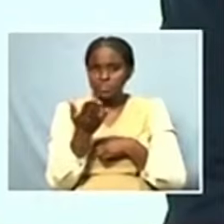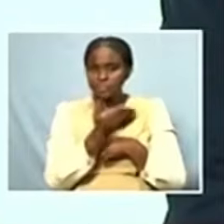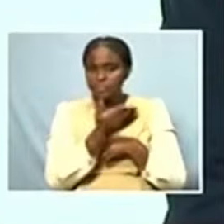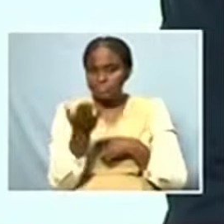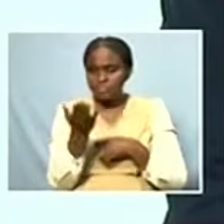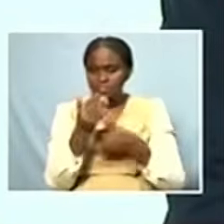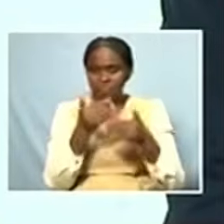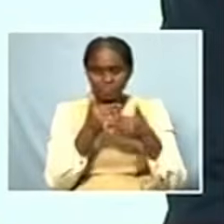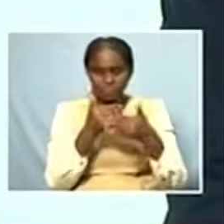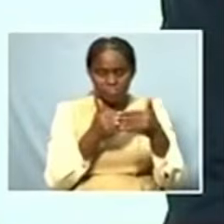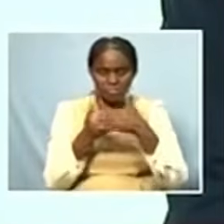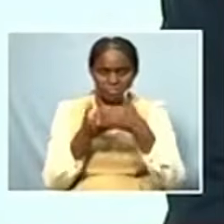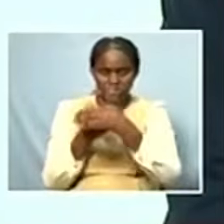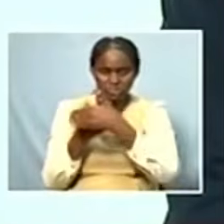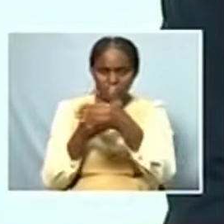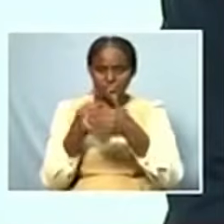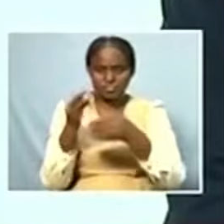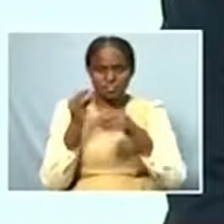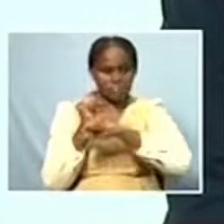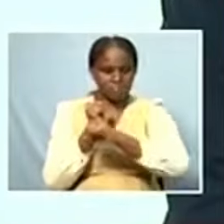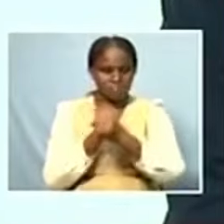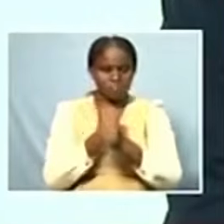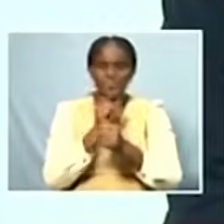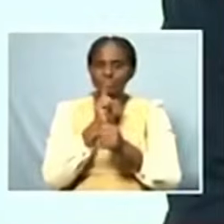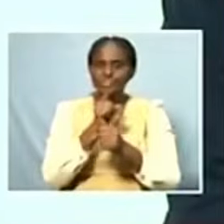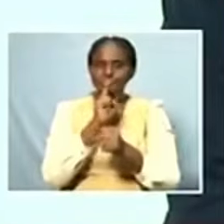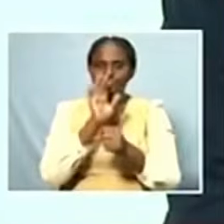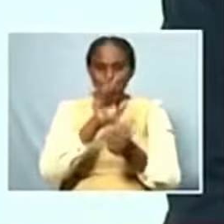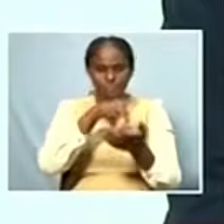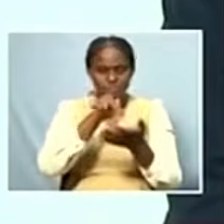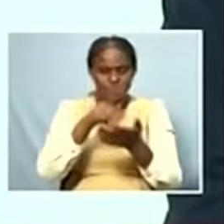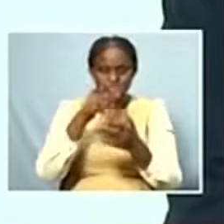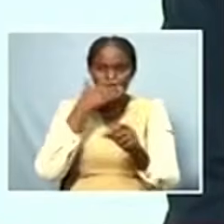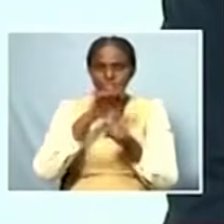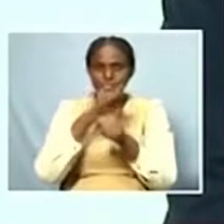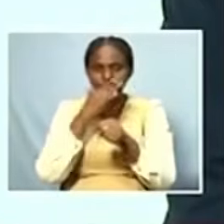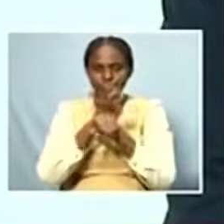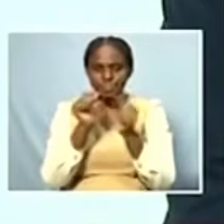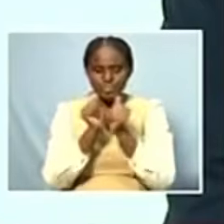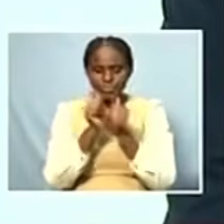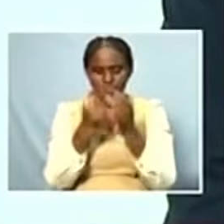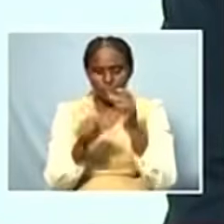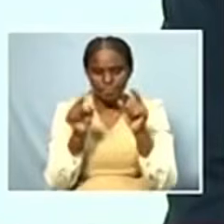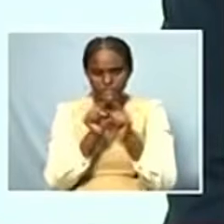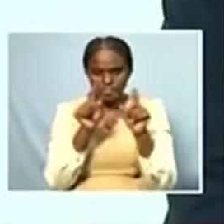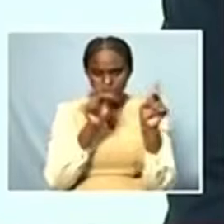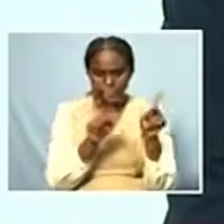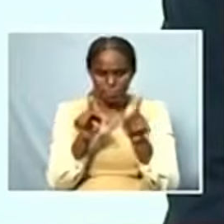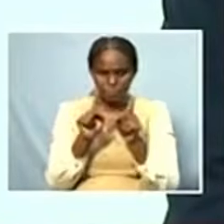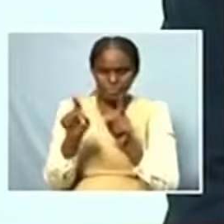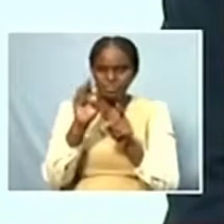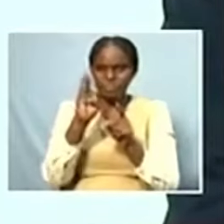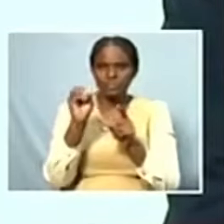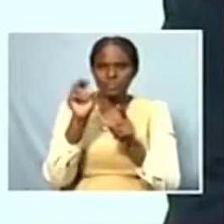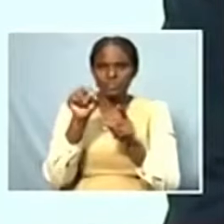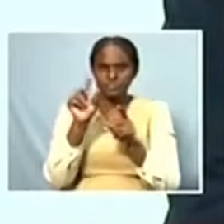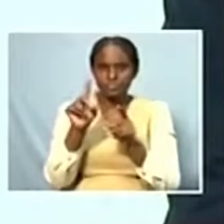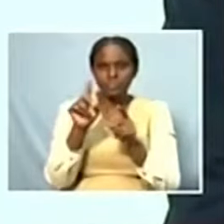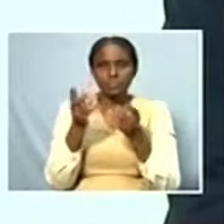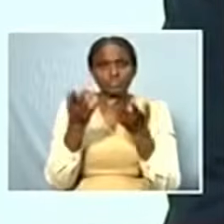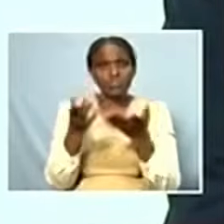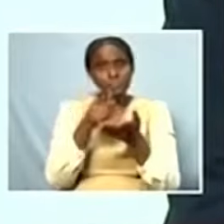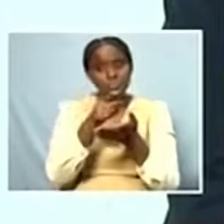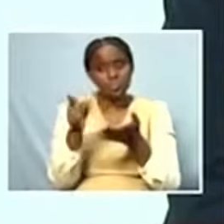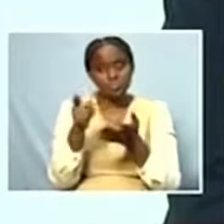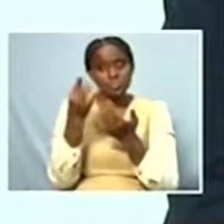the extension of the securities, that advance payment guarantee and the performance bond, we're